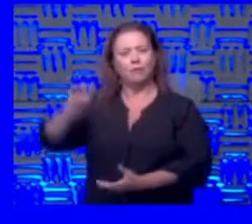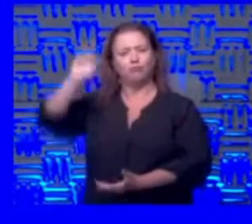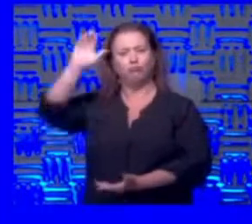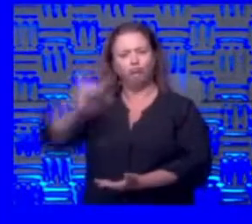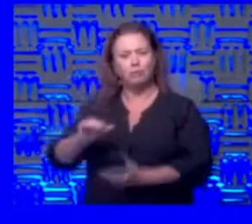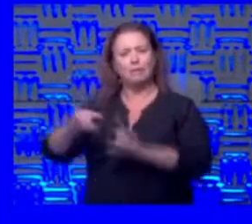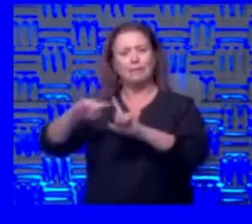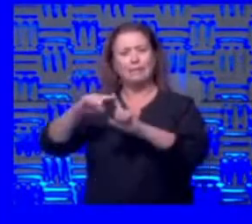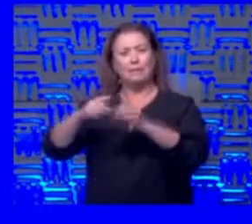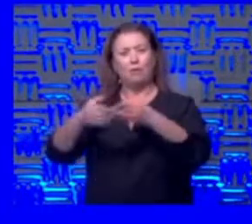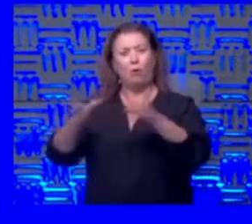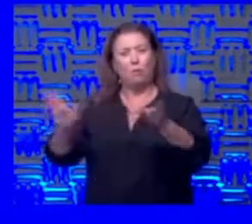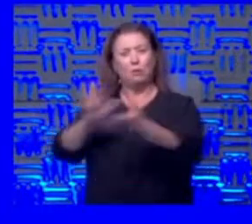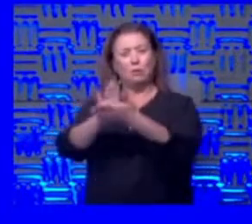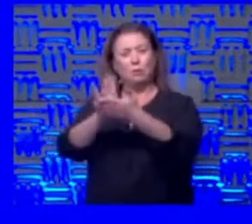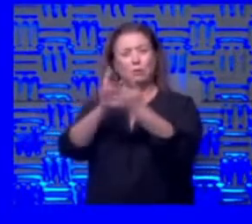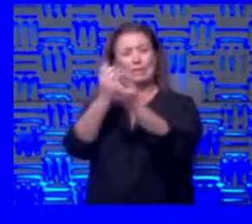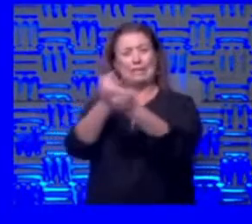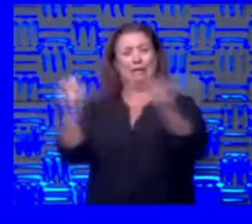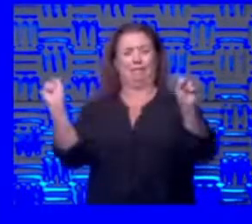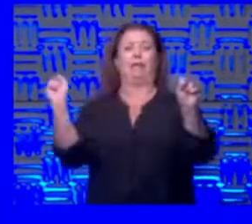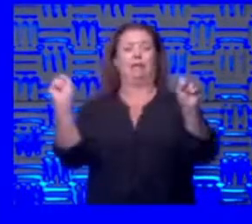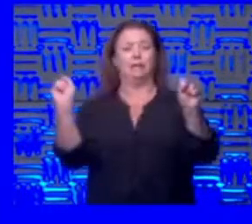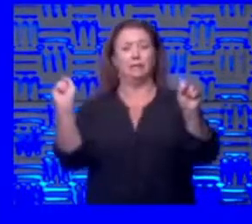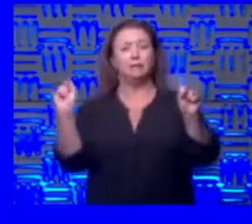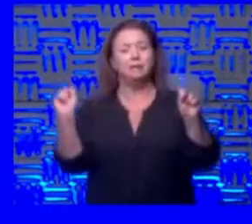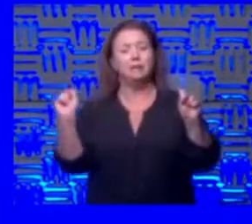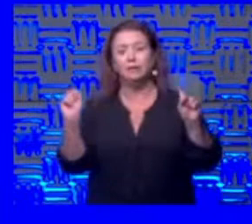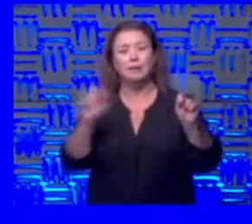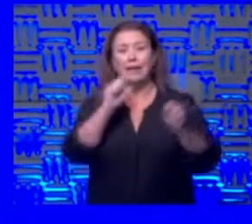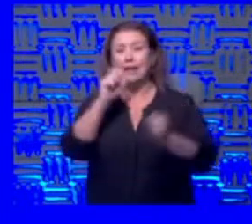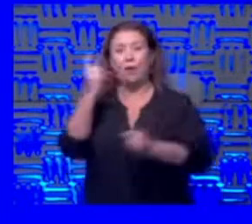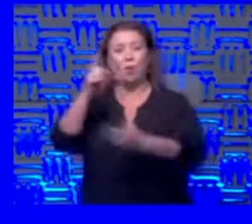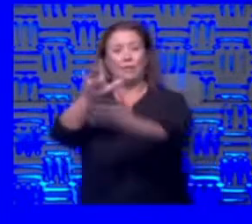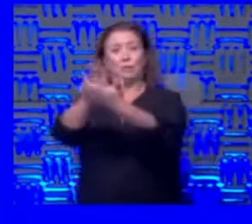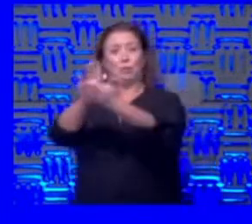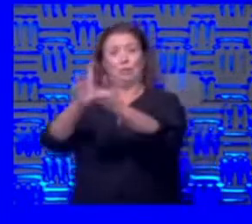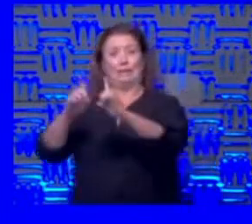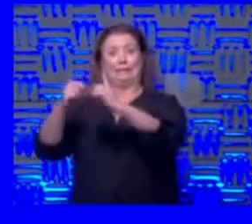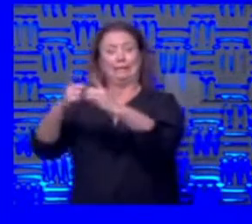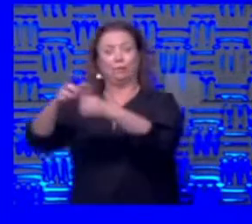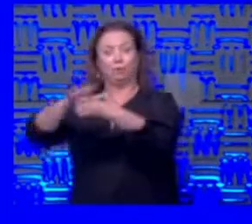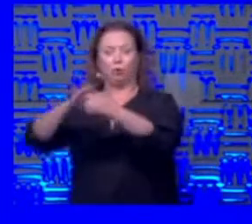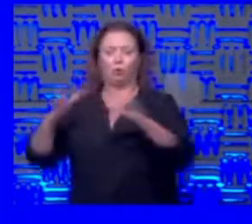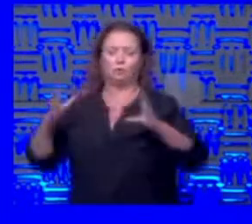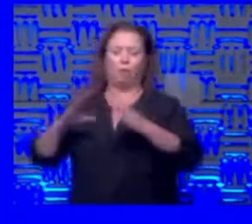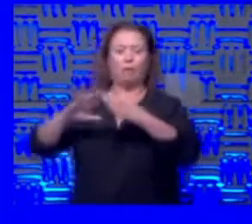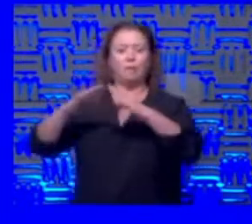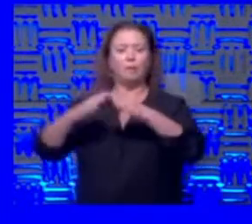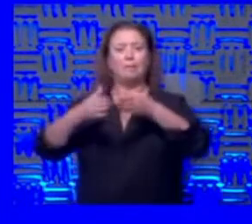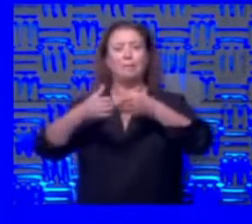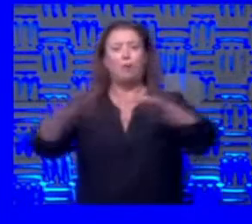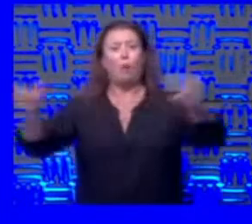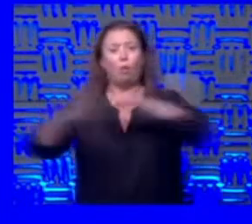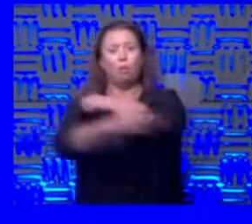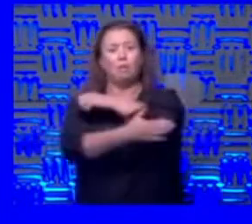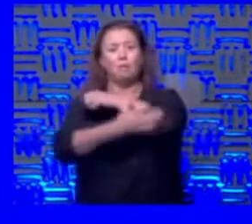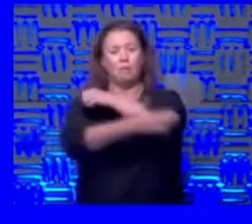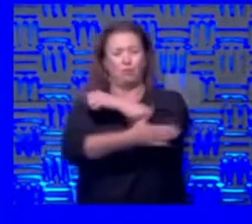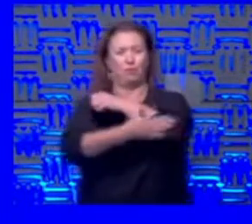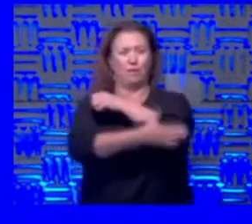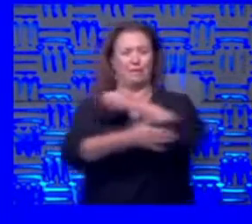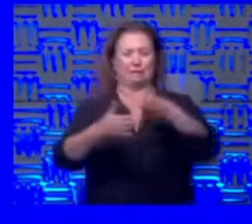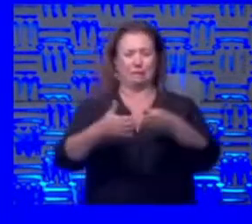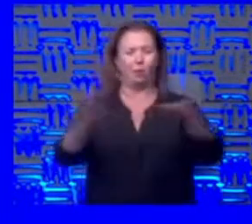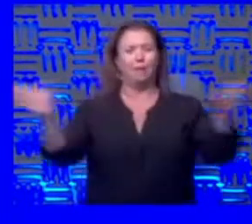have reopened schools safely. And not just school districts or small communities, but countries. And so if we can